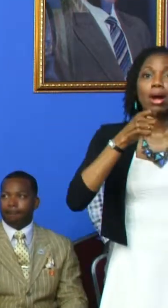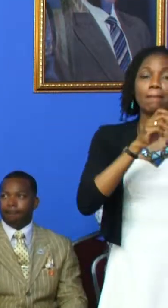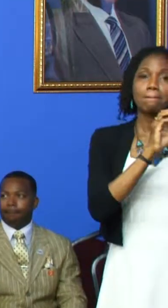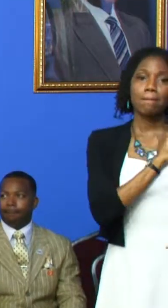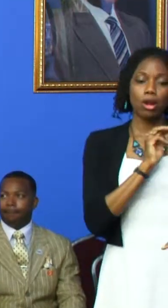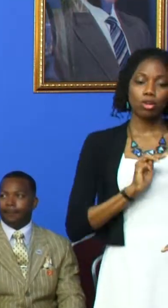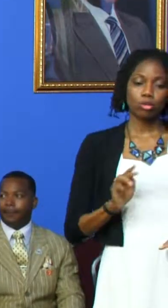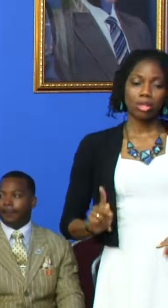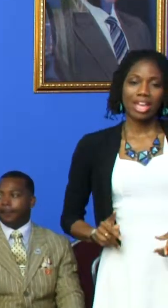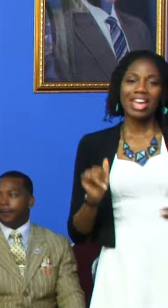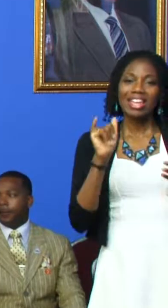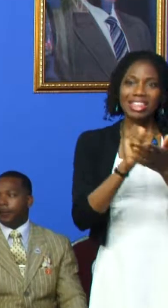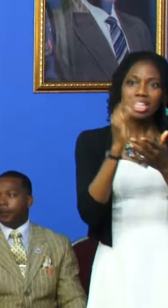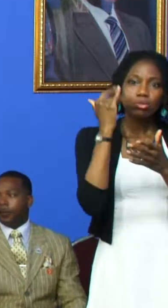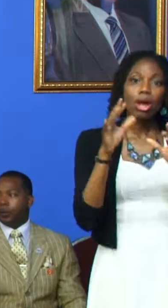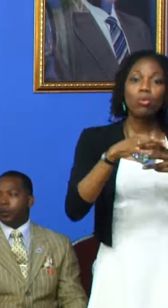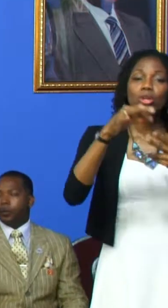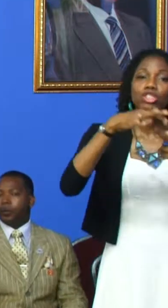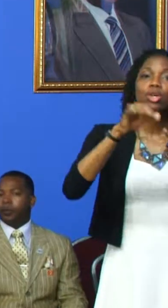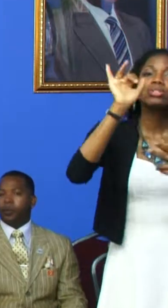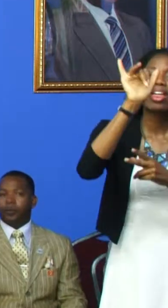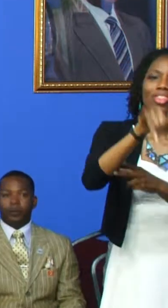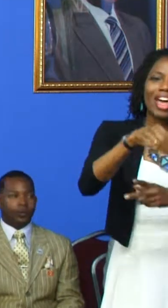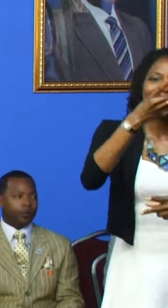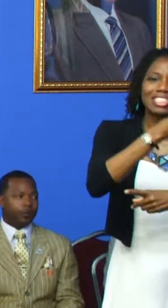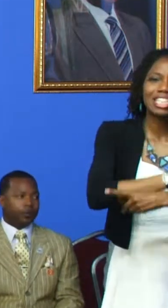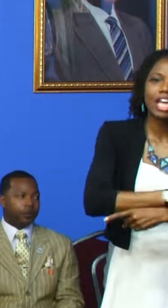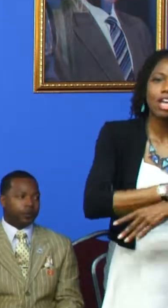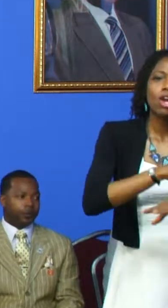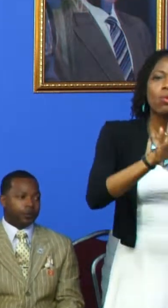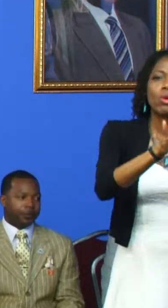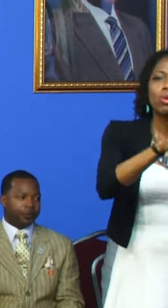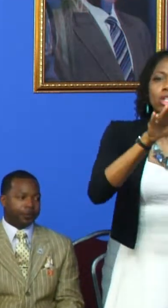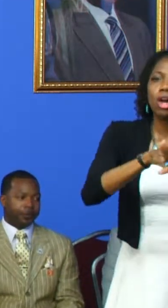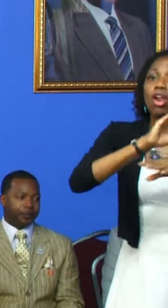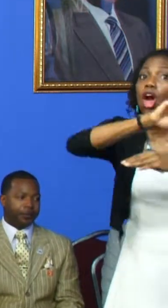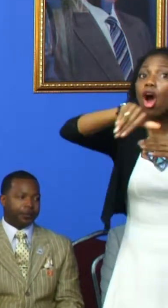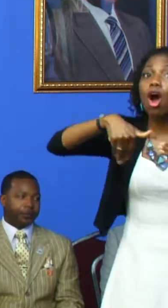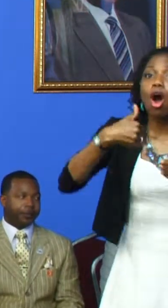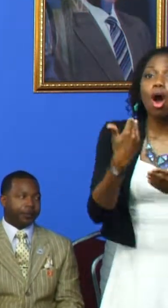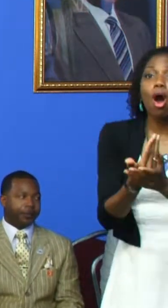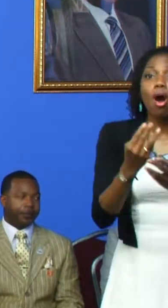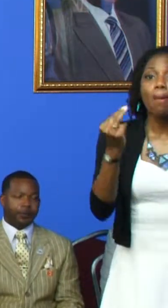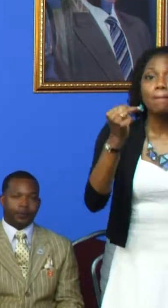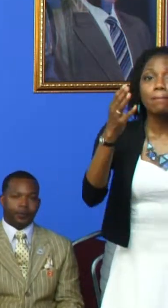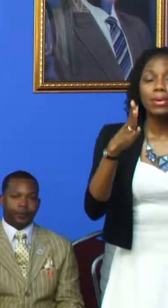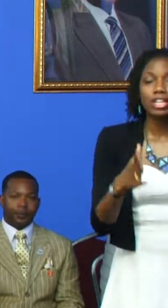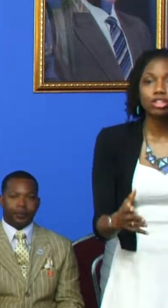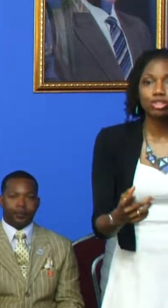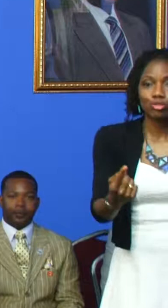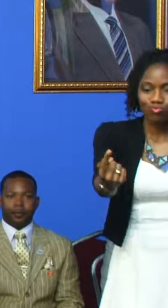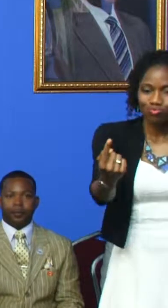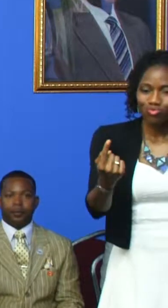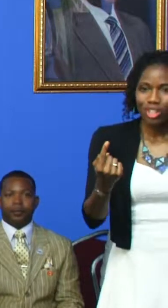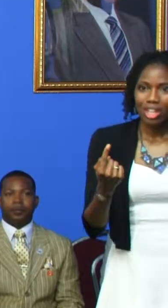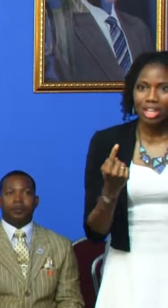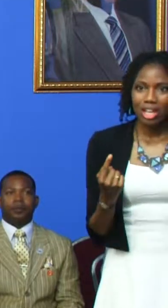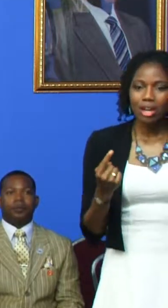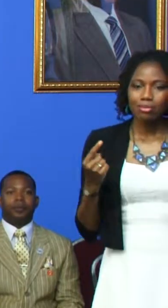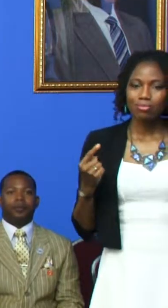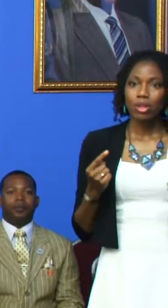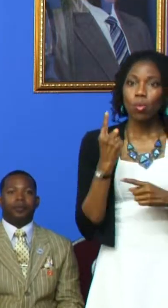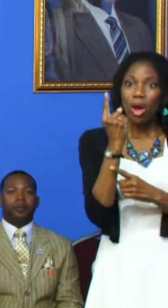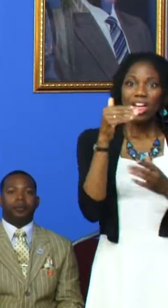that day to call on ministers, 1,000 ministers, to come and stand up for